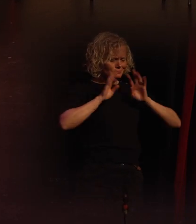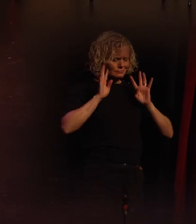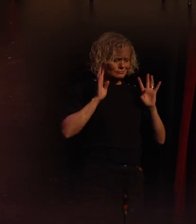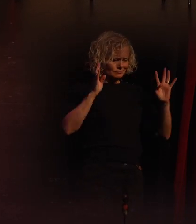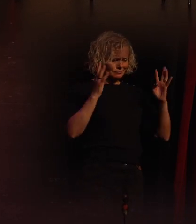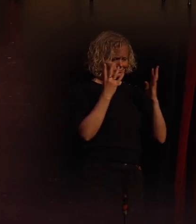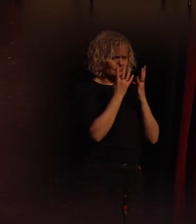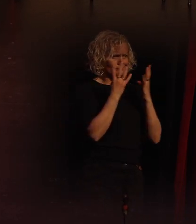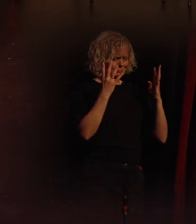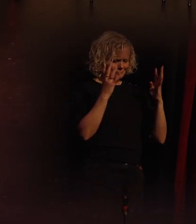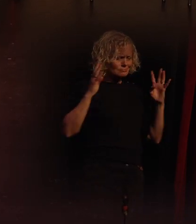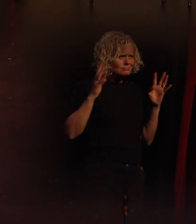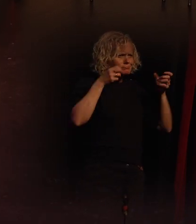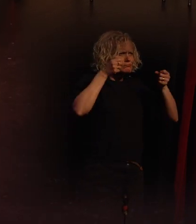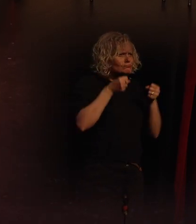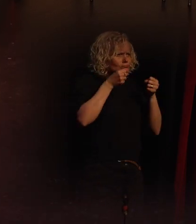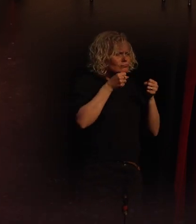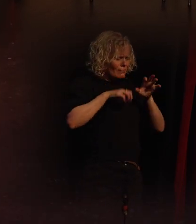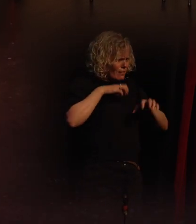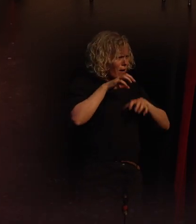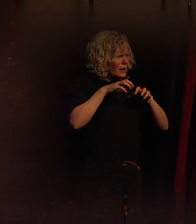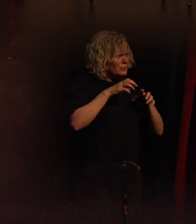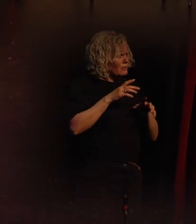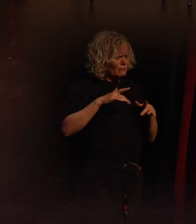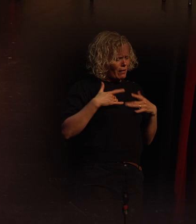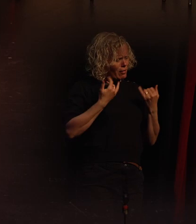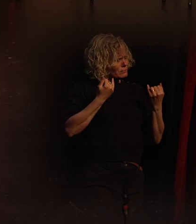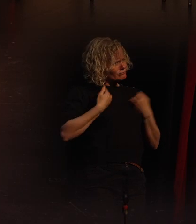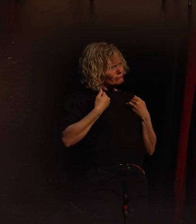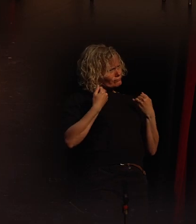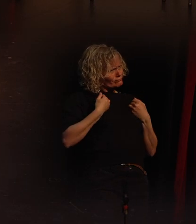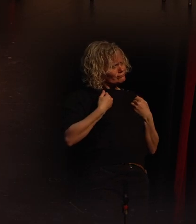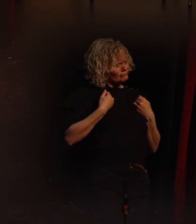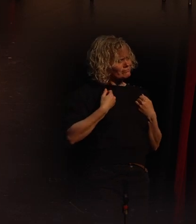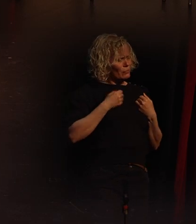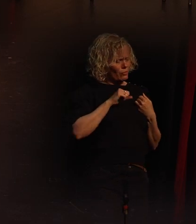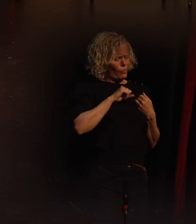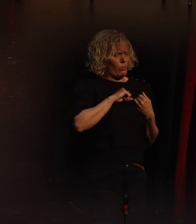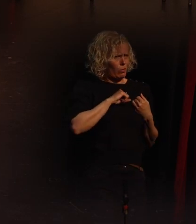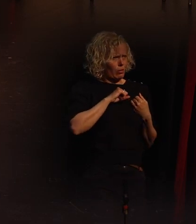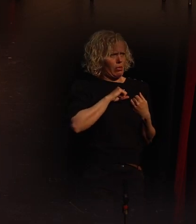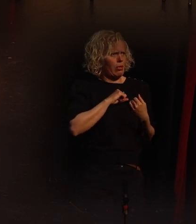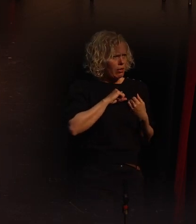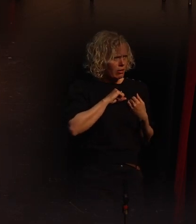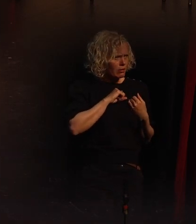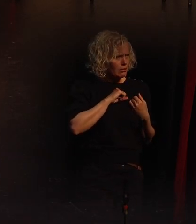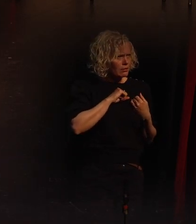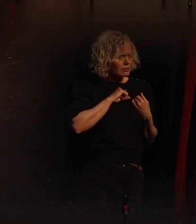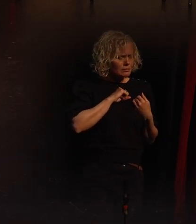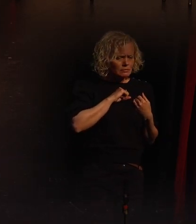market. The strange little animal wasn't feeling so well. It coughed a few times.